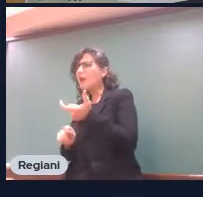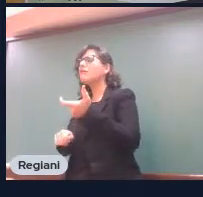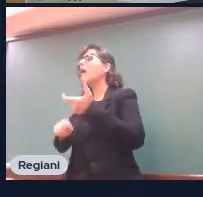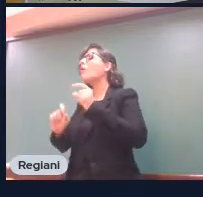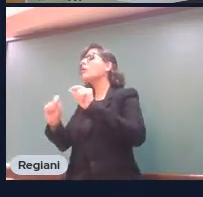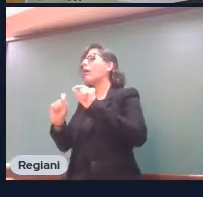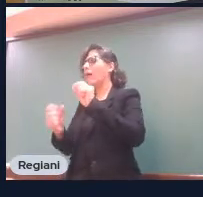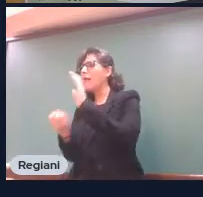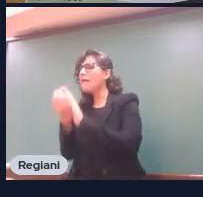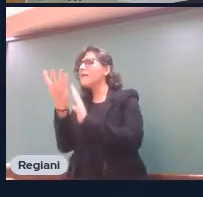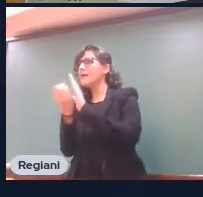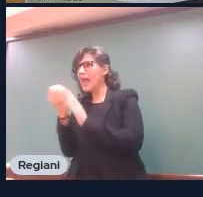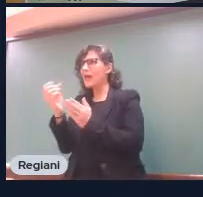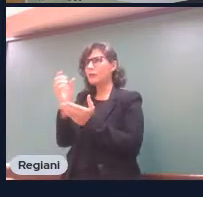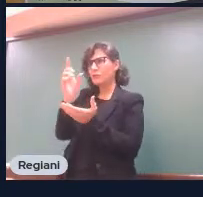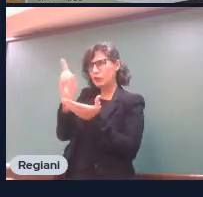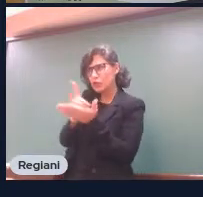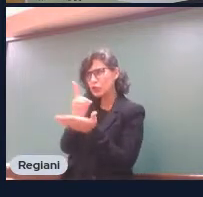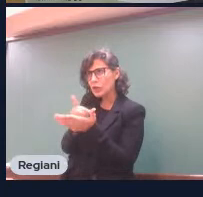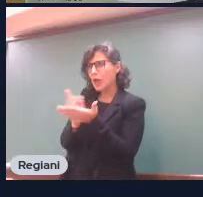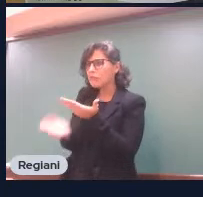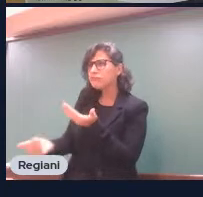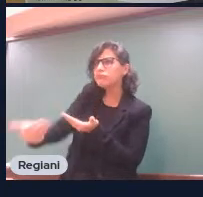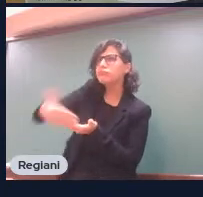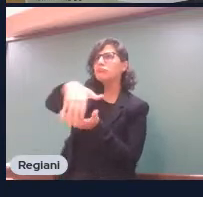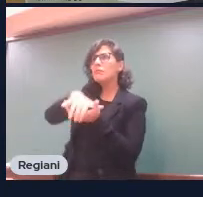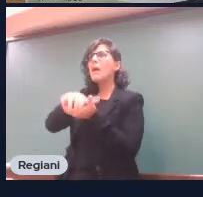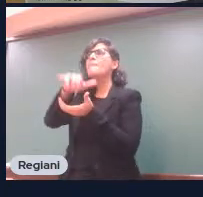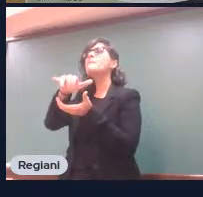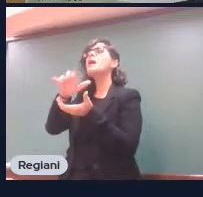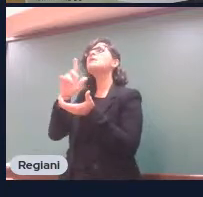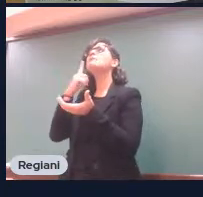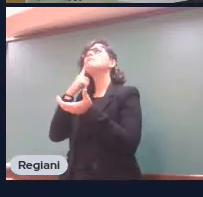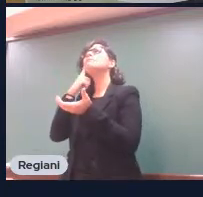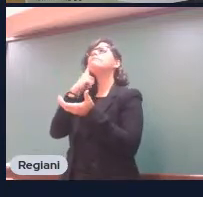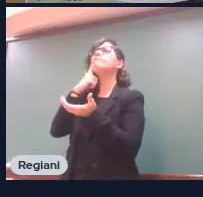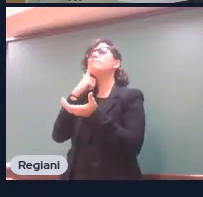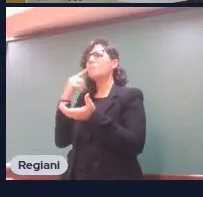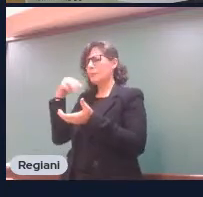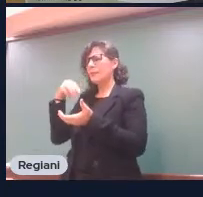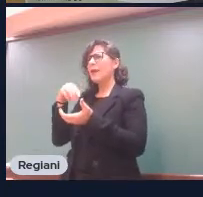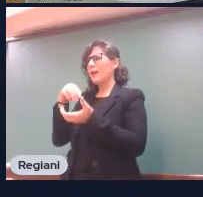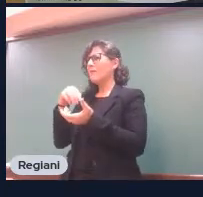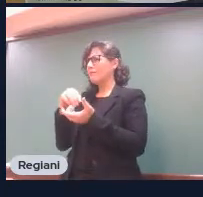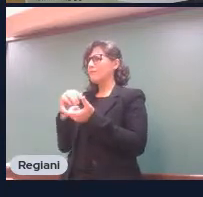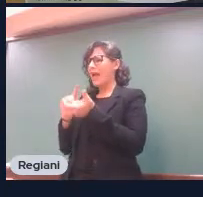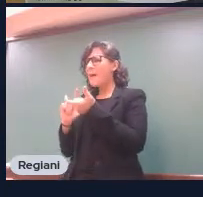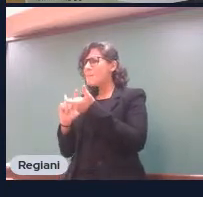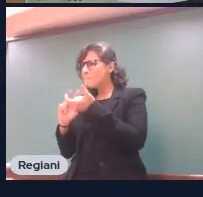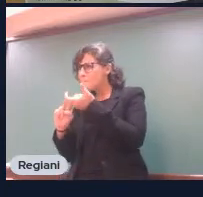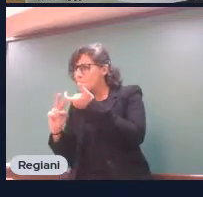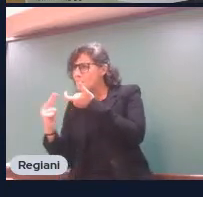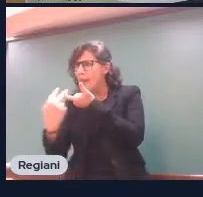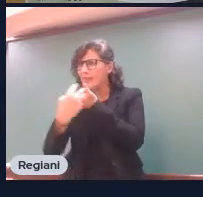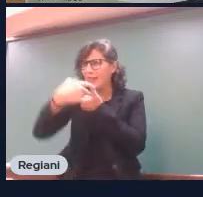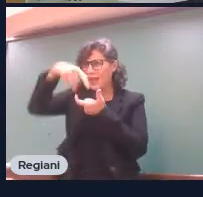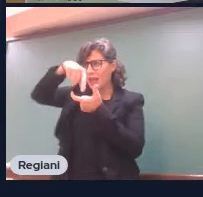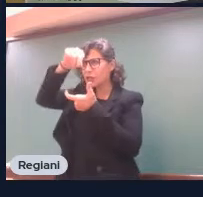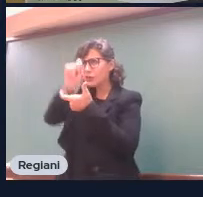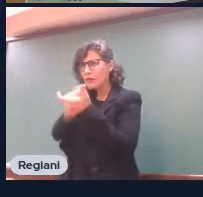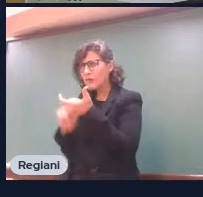and the penultimate one together, you have meta-lexicography. But I want to include this bird's eye